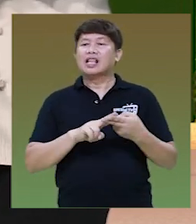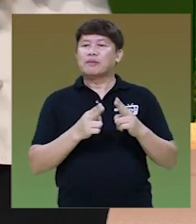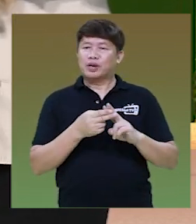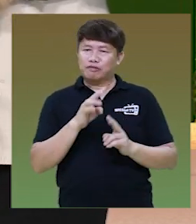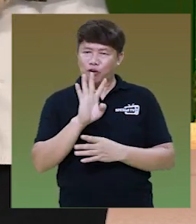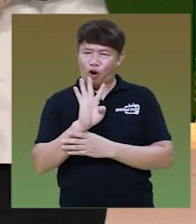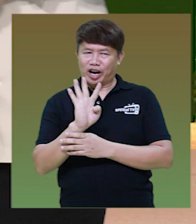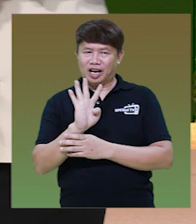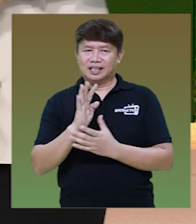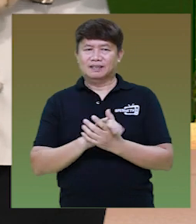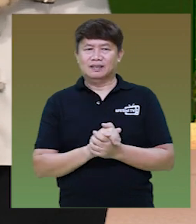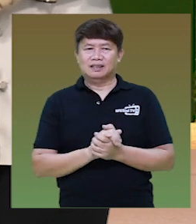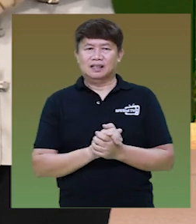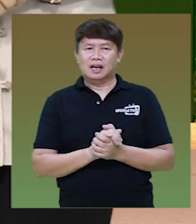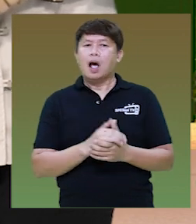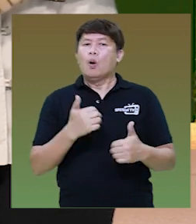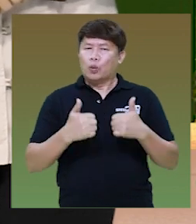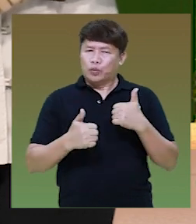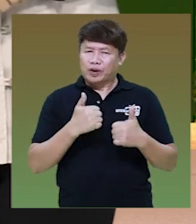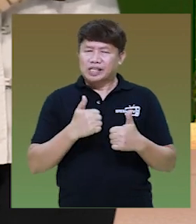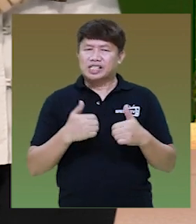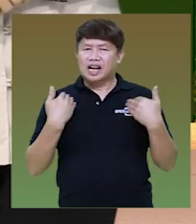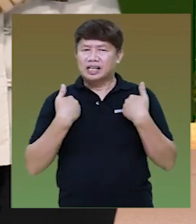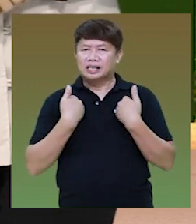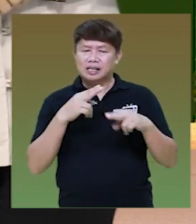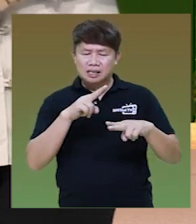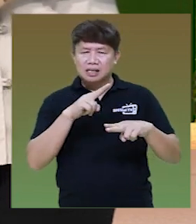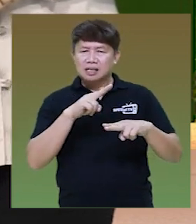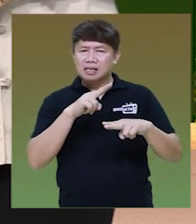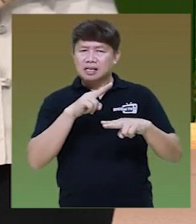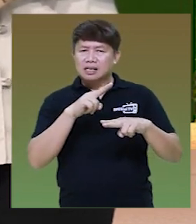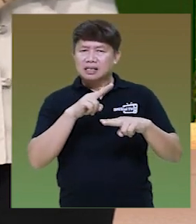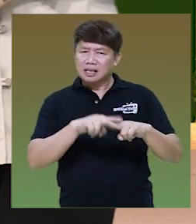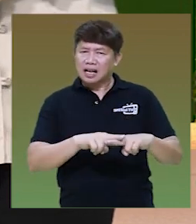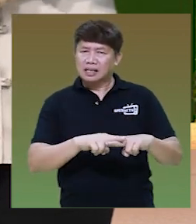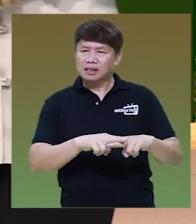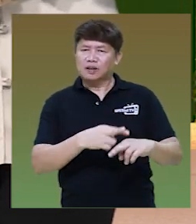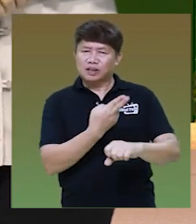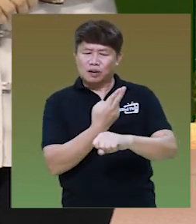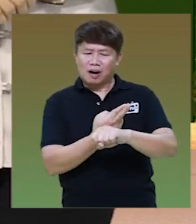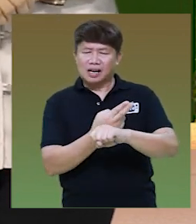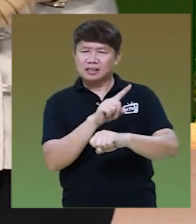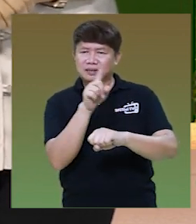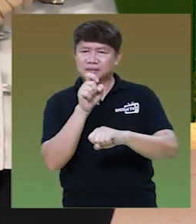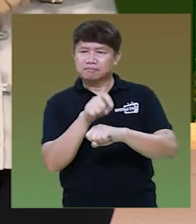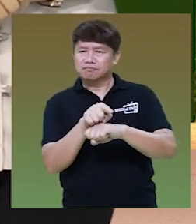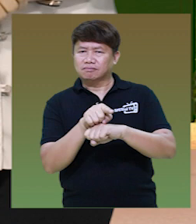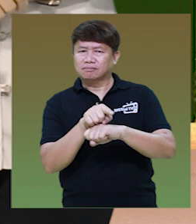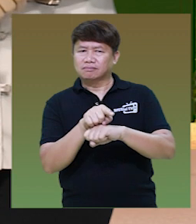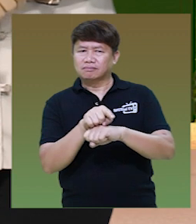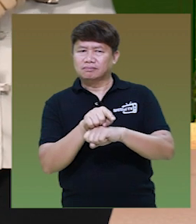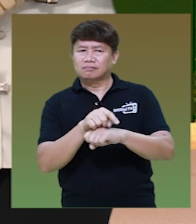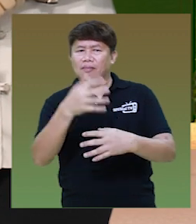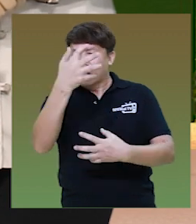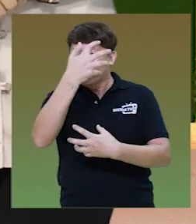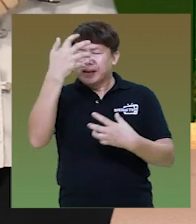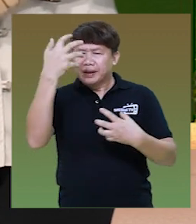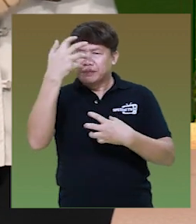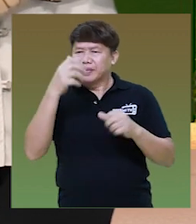4. Which animals sat on the rocks? A.